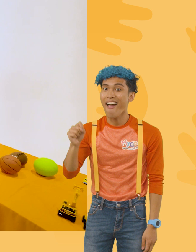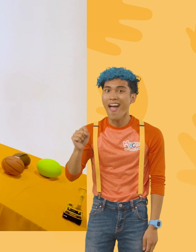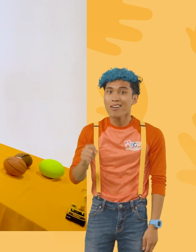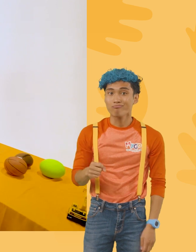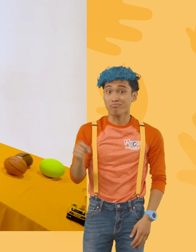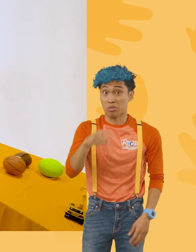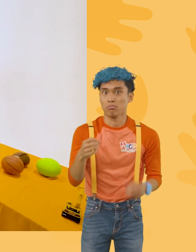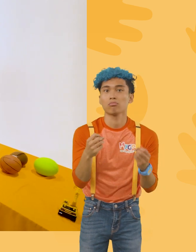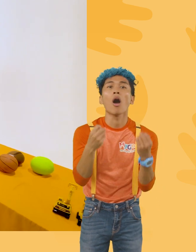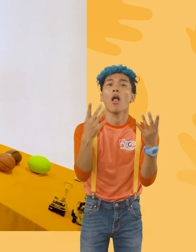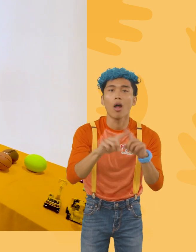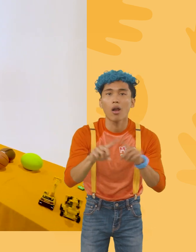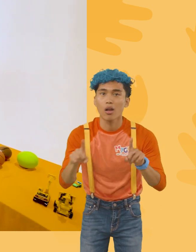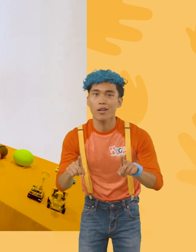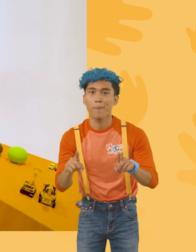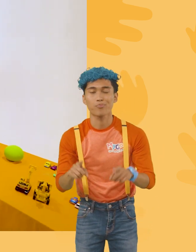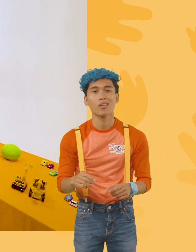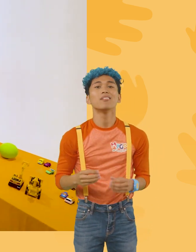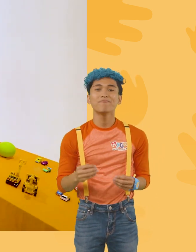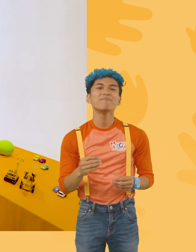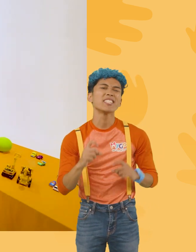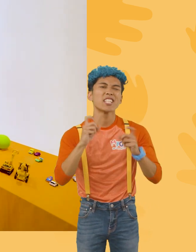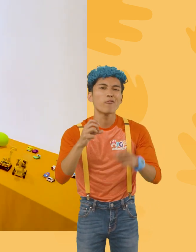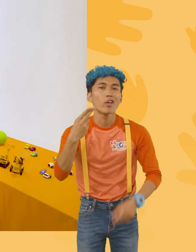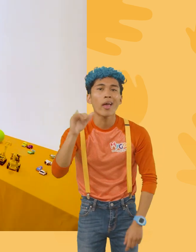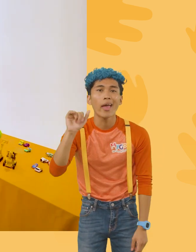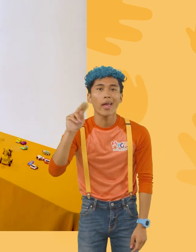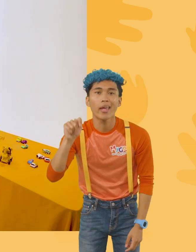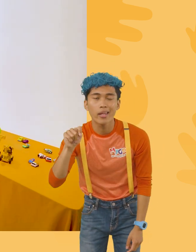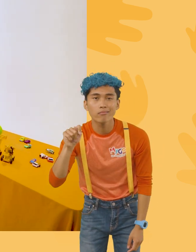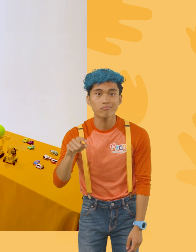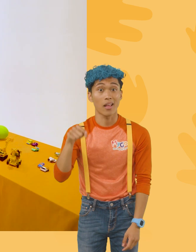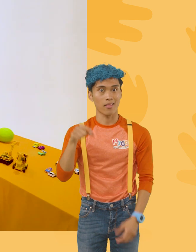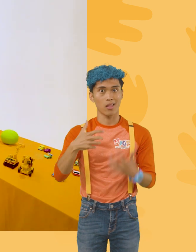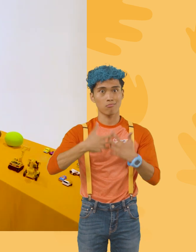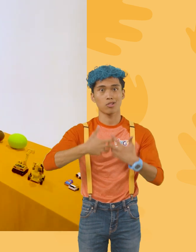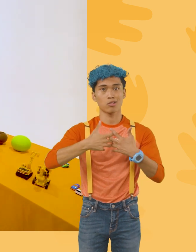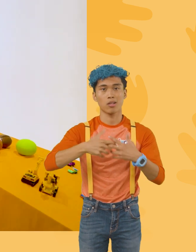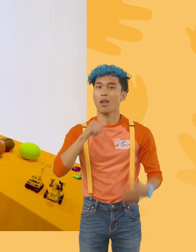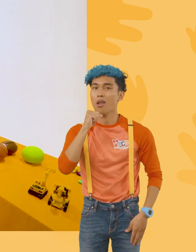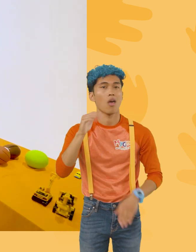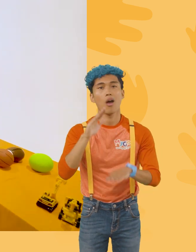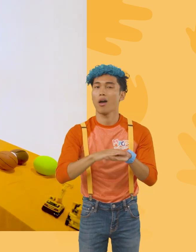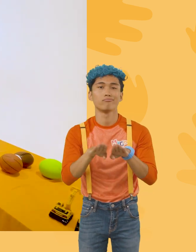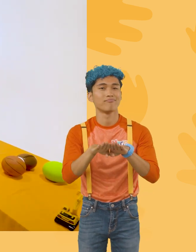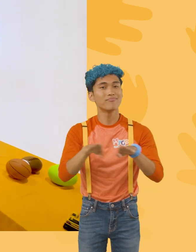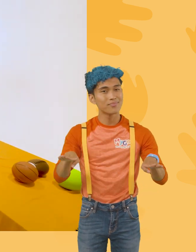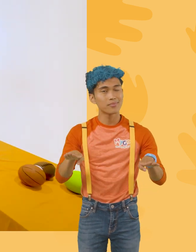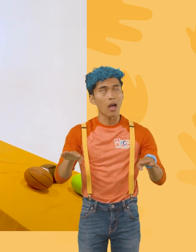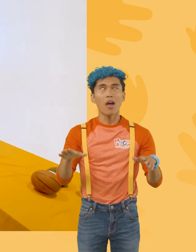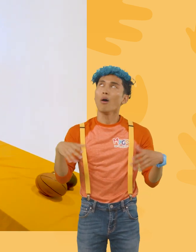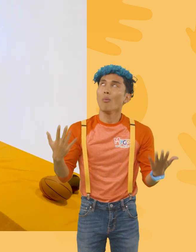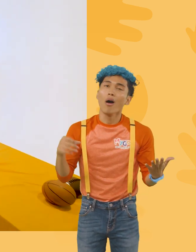there's a lot of them. Okay, let me give you a hint. Okay, this machine does not go on the ground. Well,